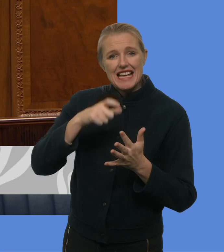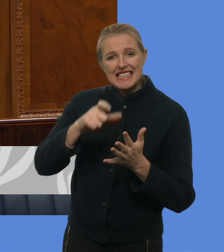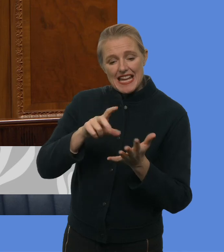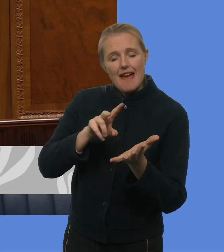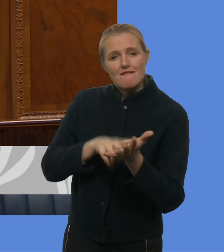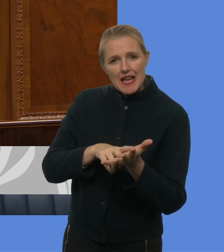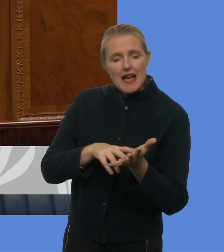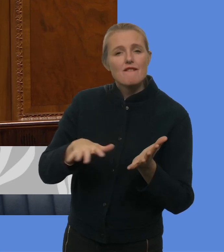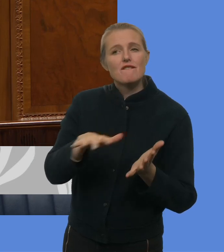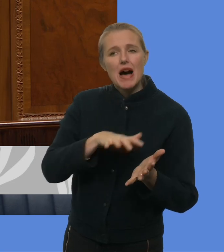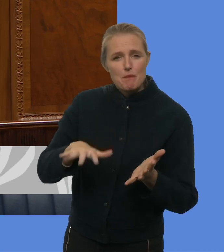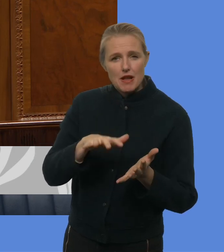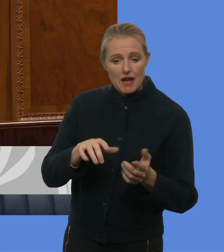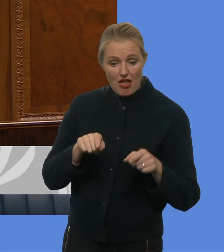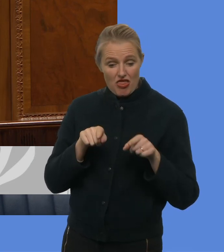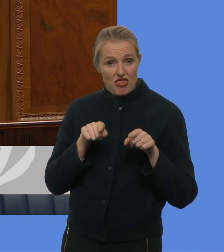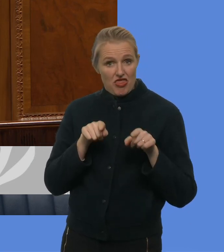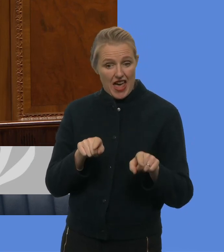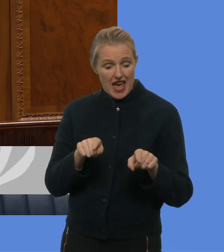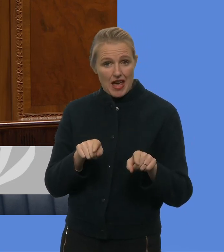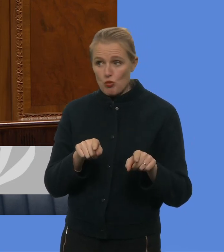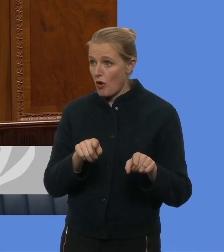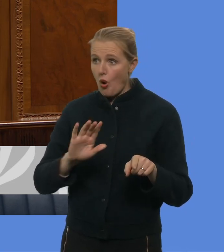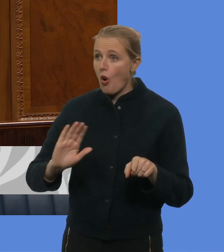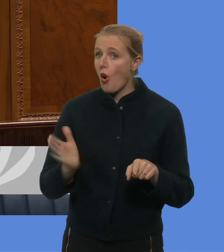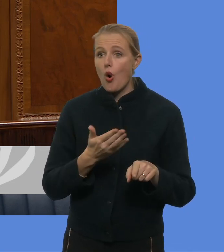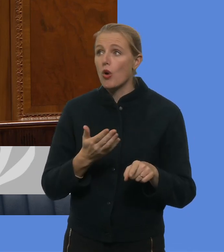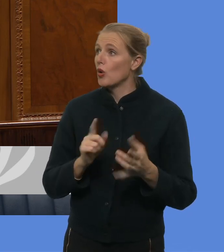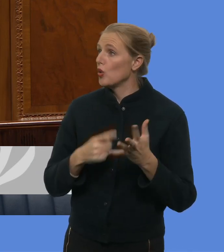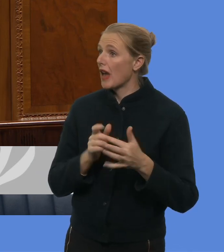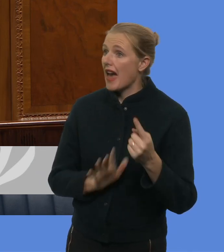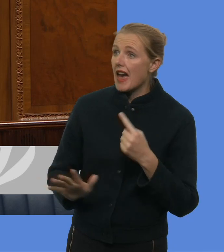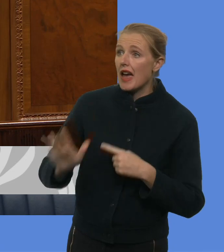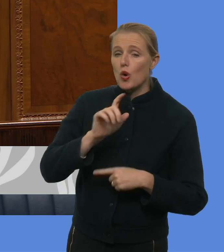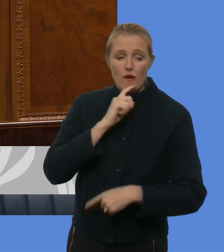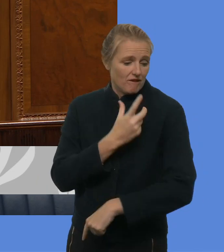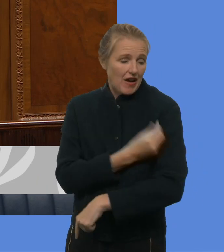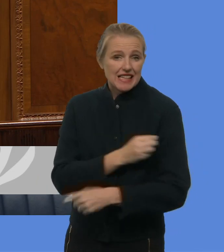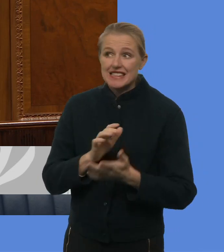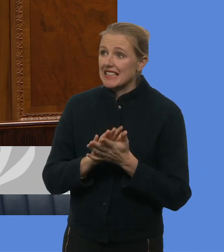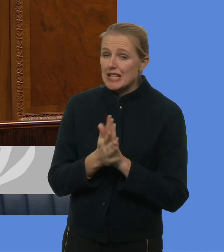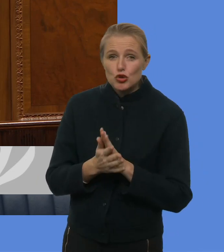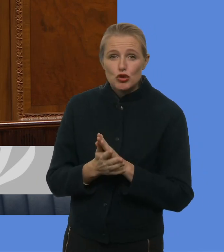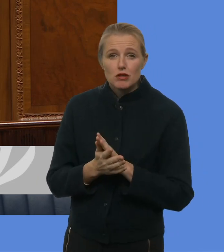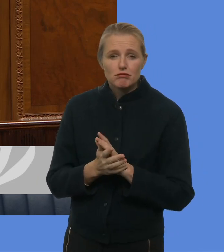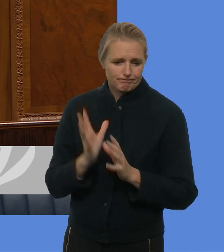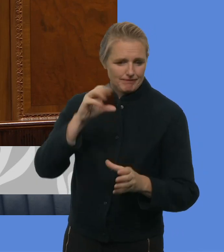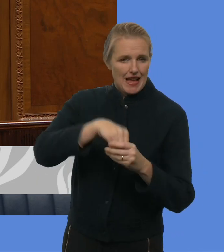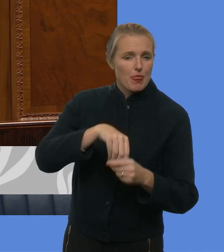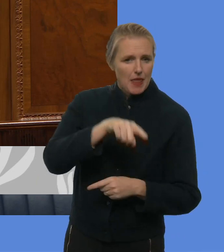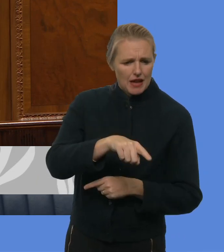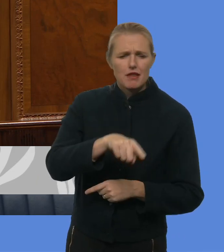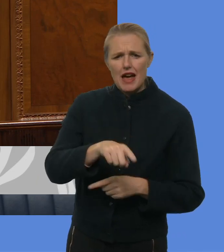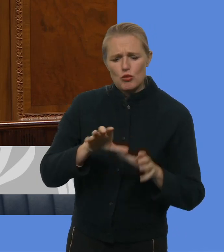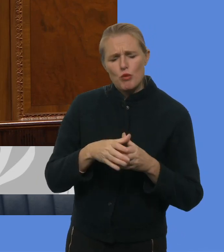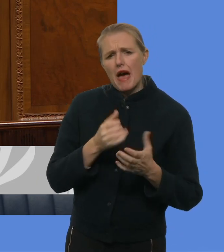which represents all of the vaccine injured and bereaved throughout the United Kingdom, and they have a growing number of people who they help in Northern